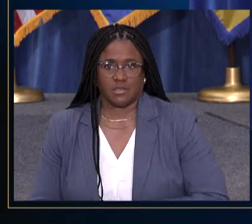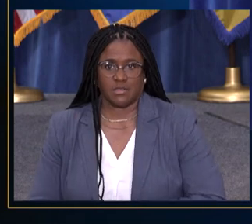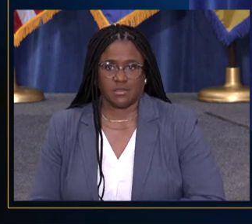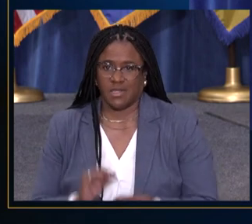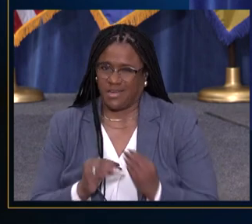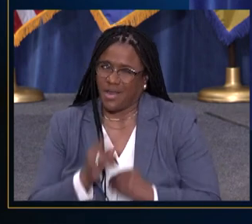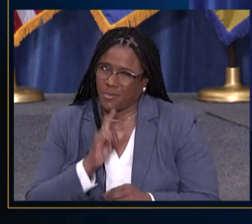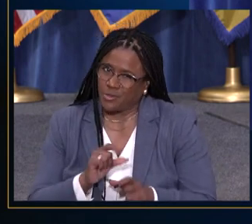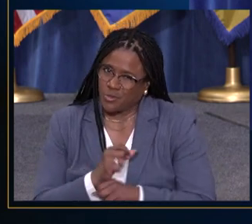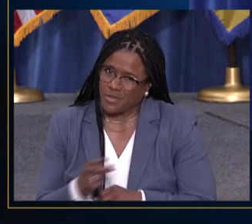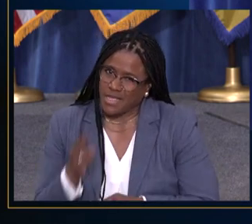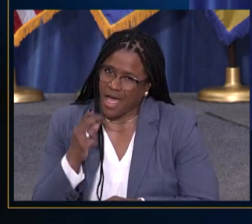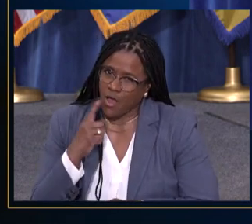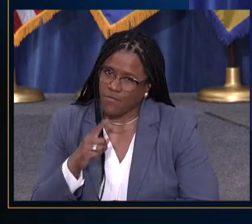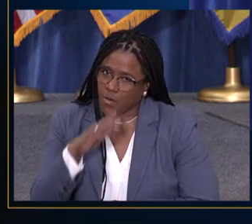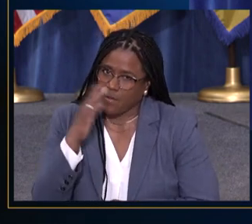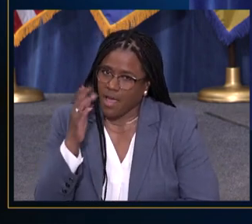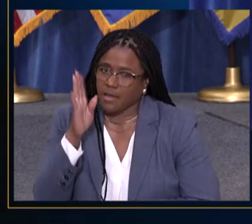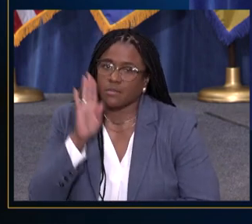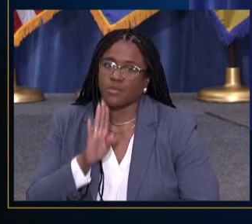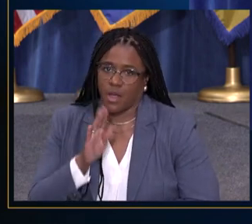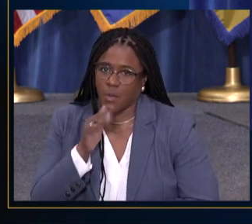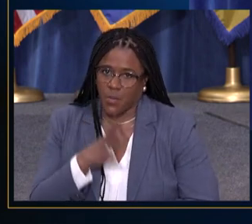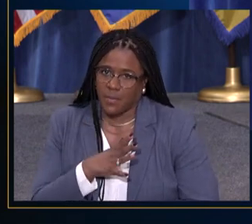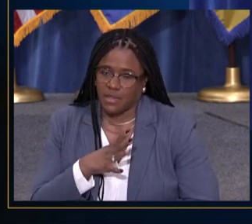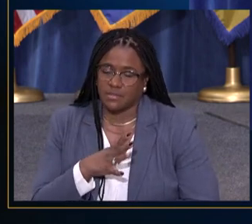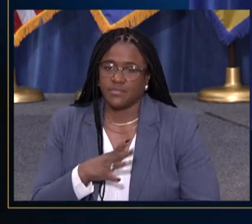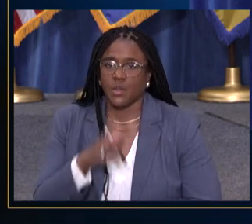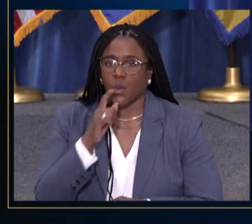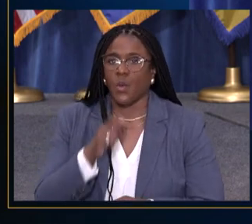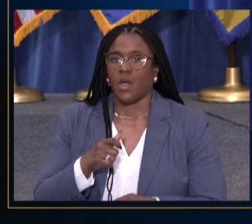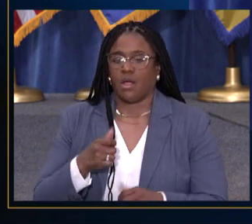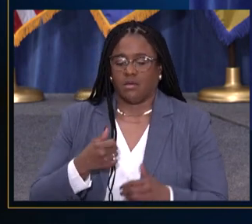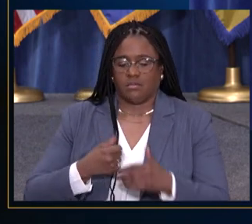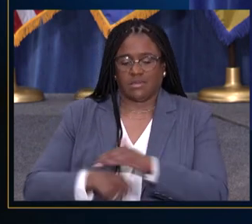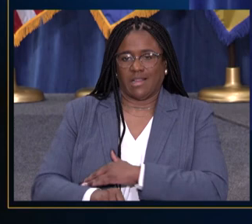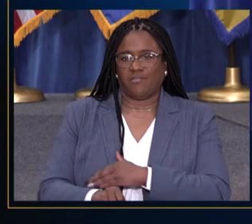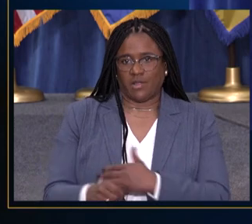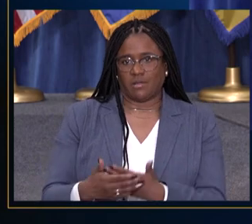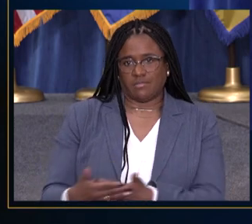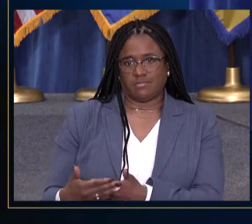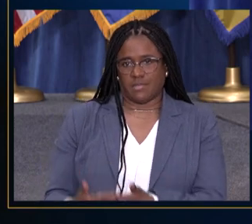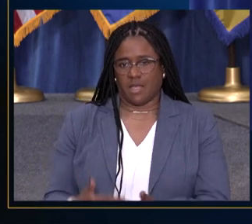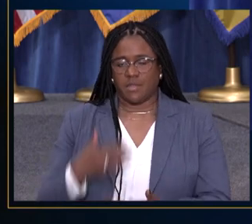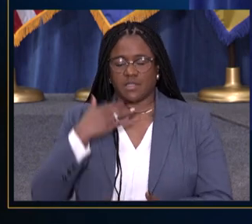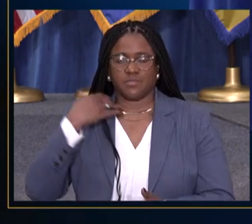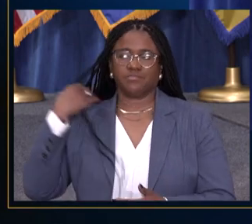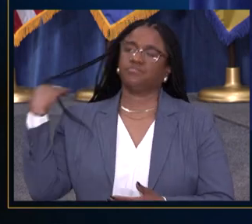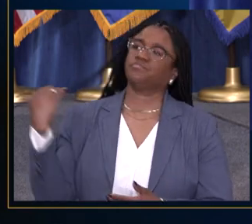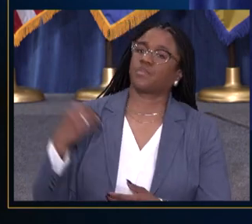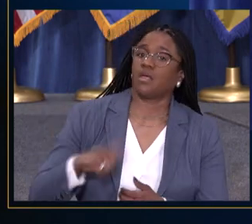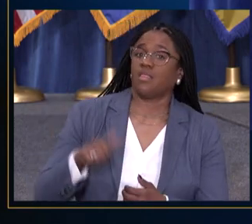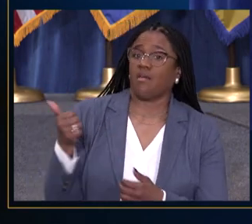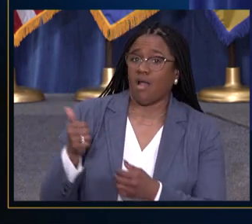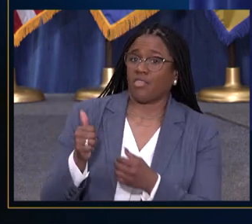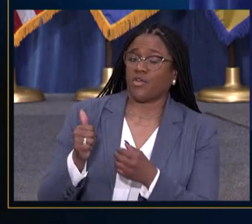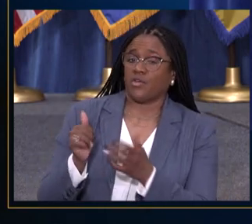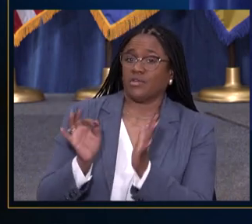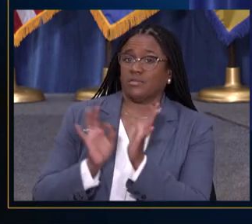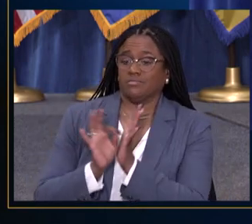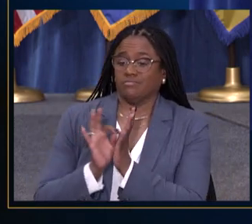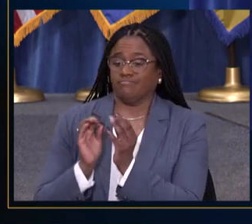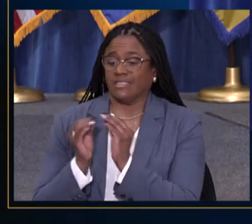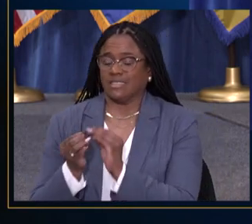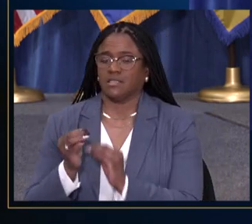is even higher for Black and brown women who are delivering. The other stat I also want to share is